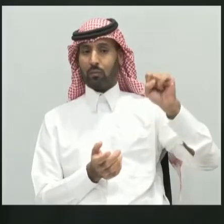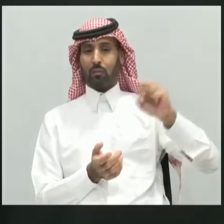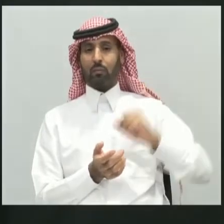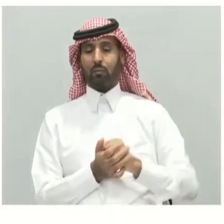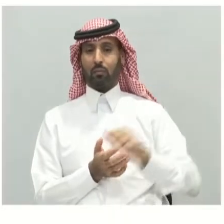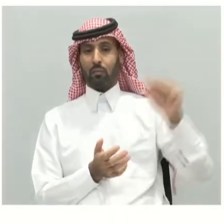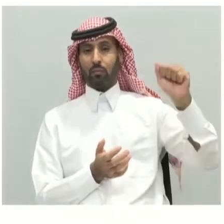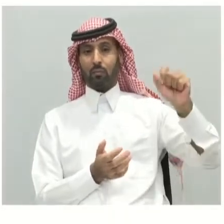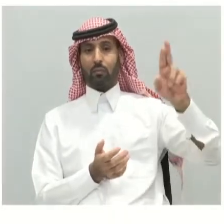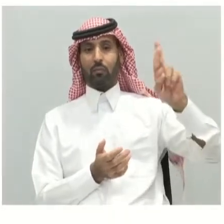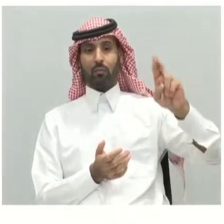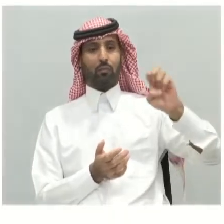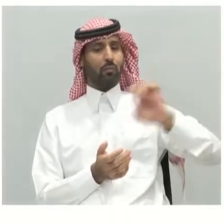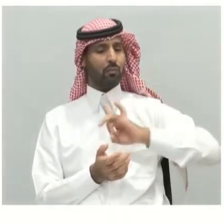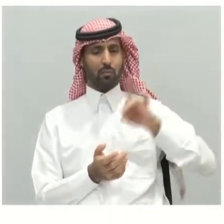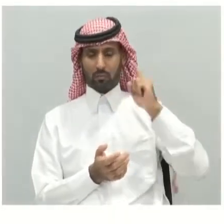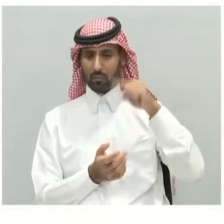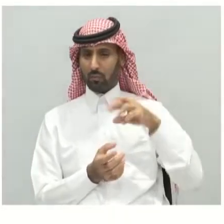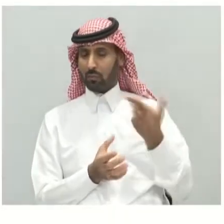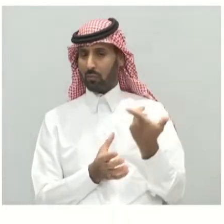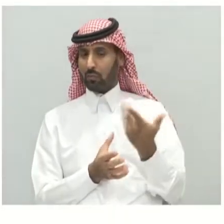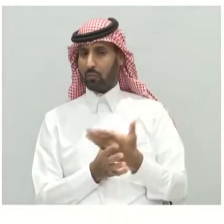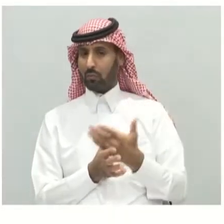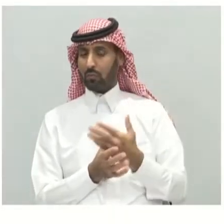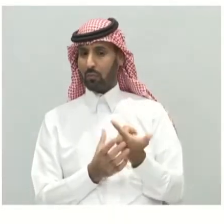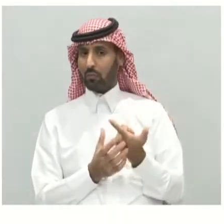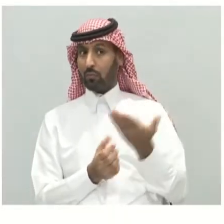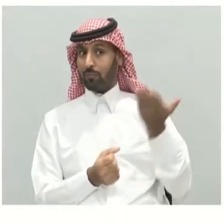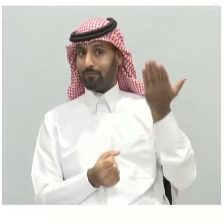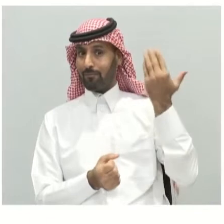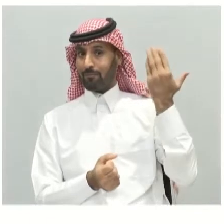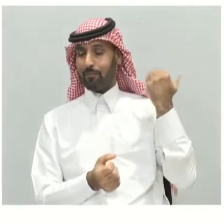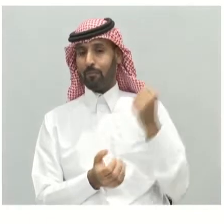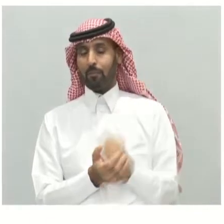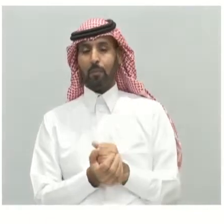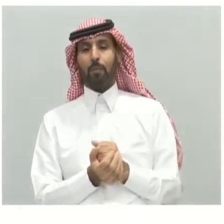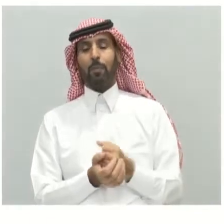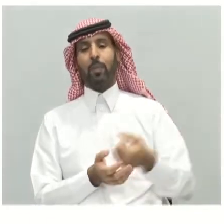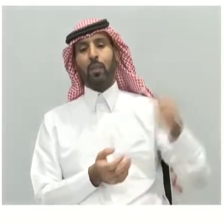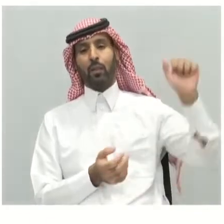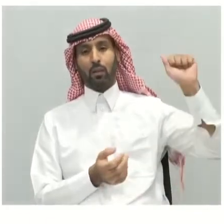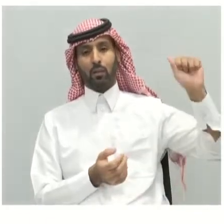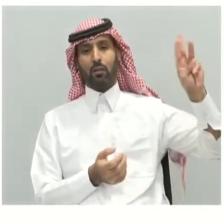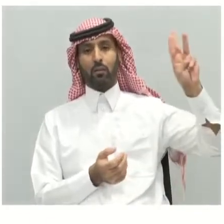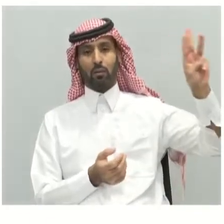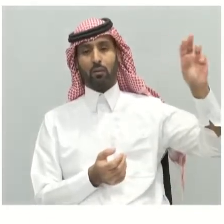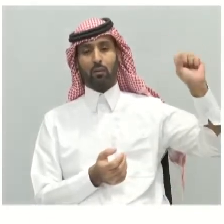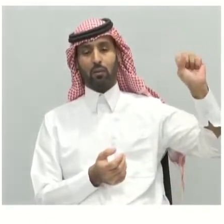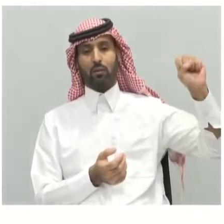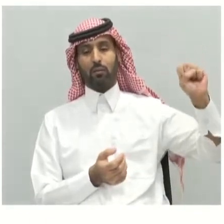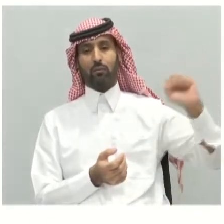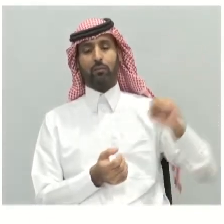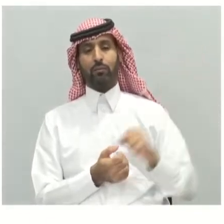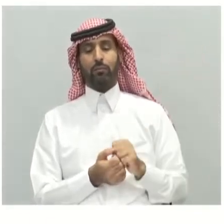use was and were. Like he was, she was, it was,